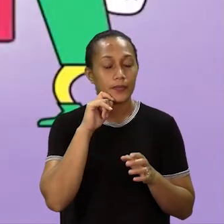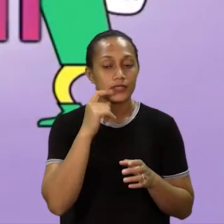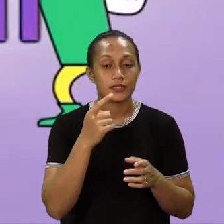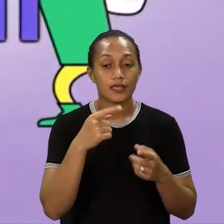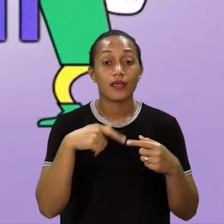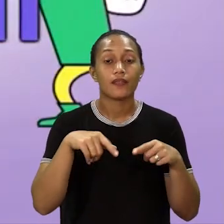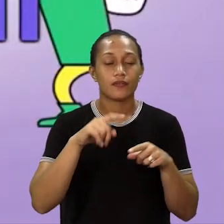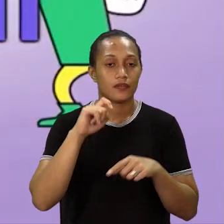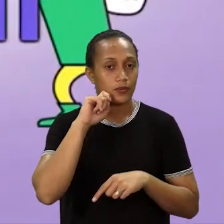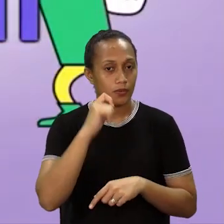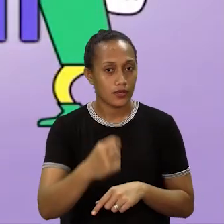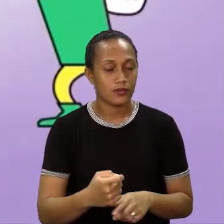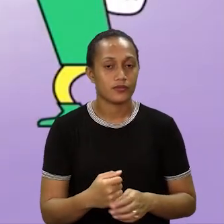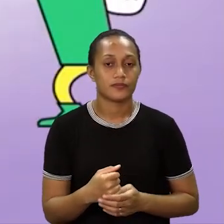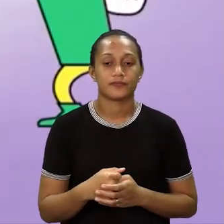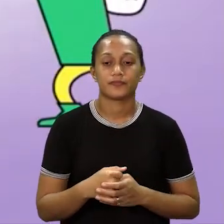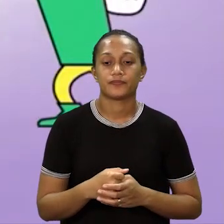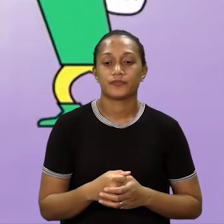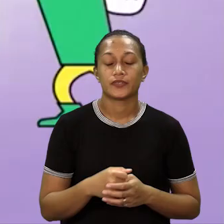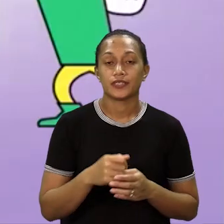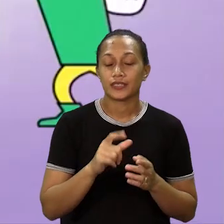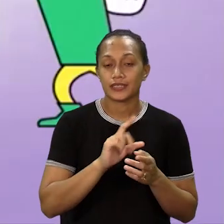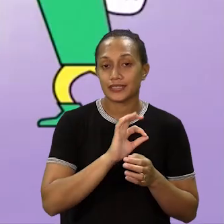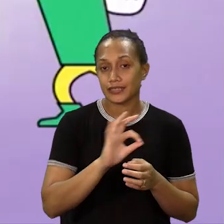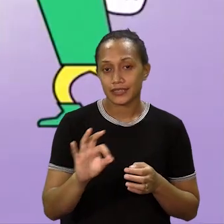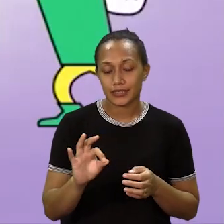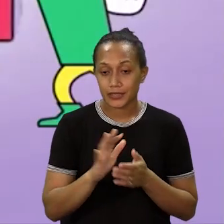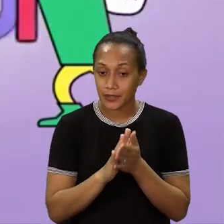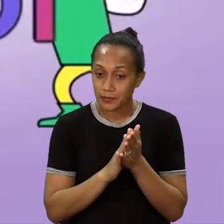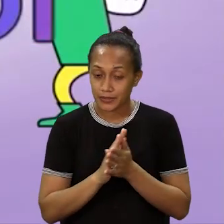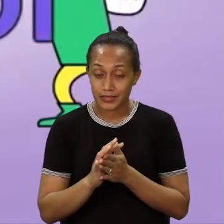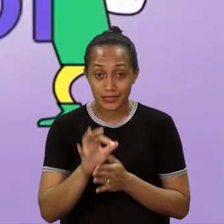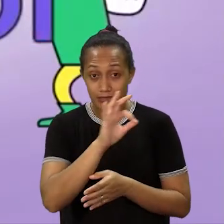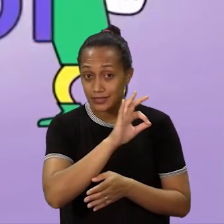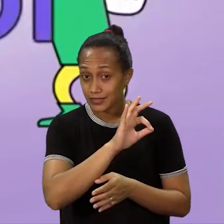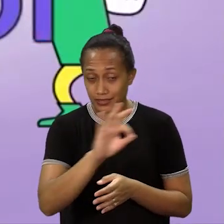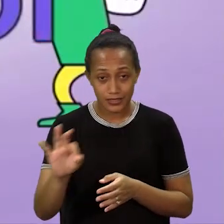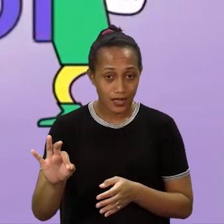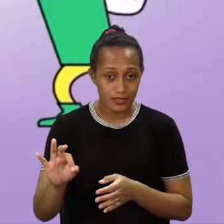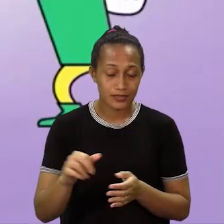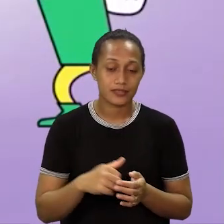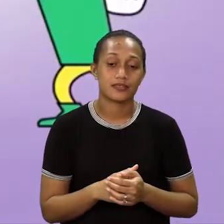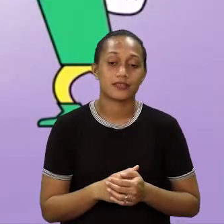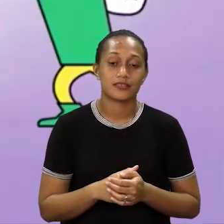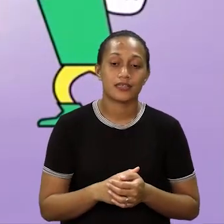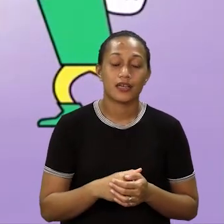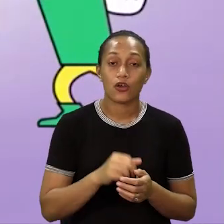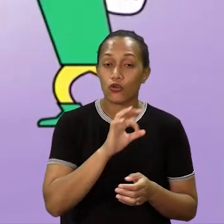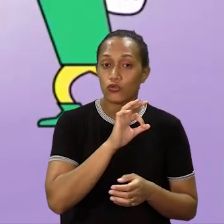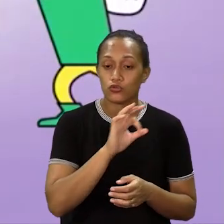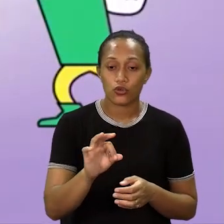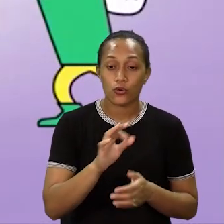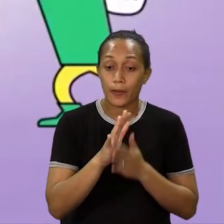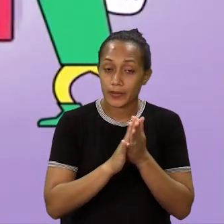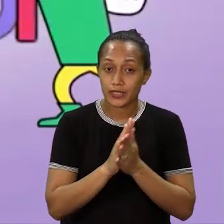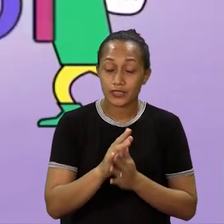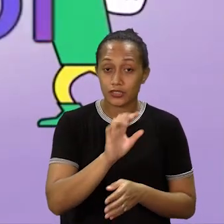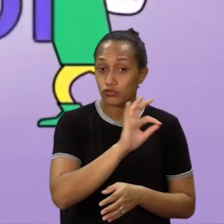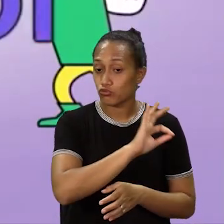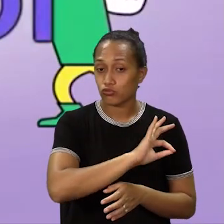will. They'll means they will. Didn't means did